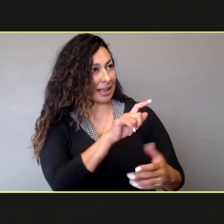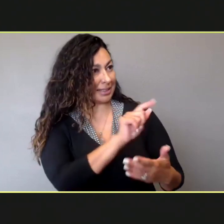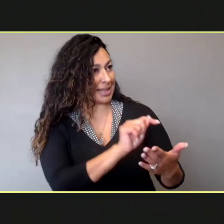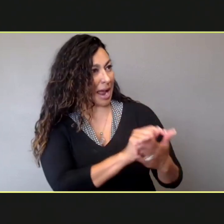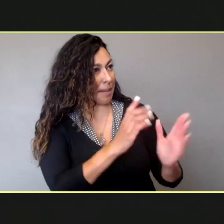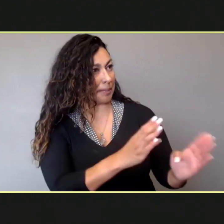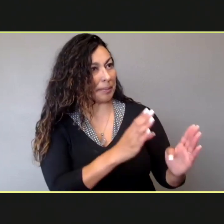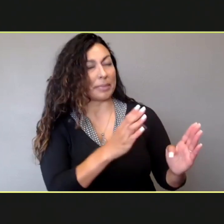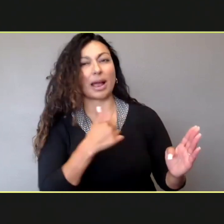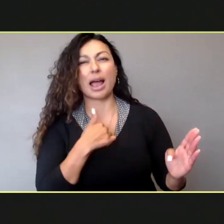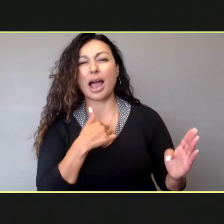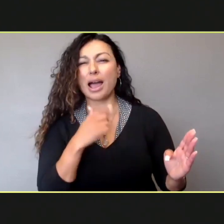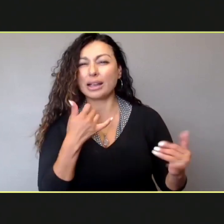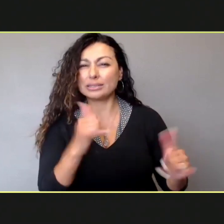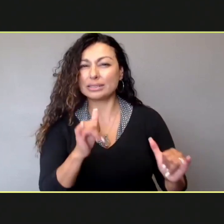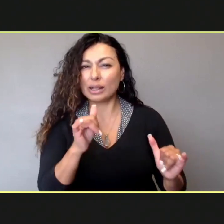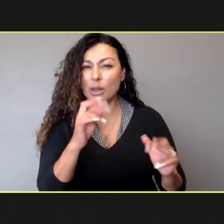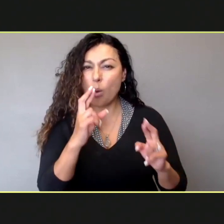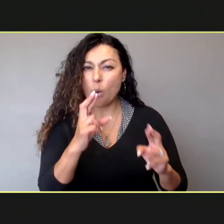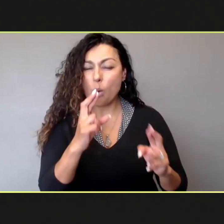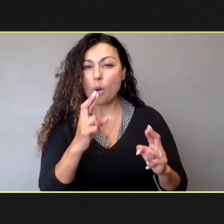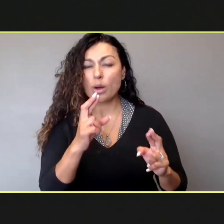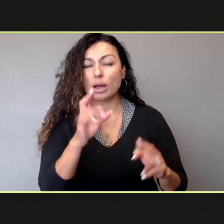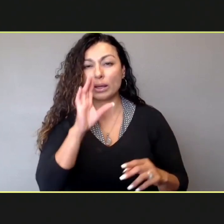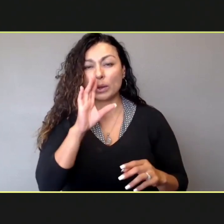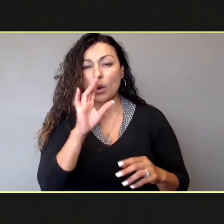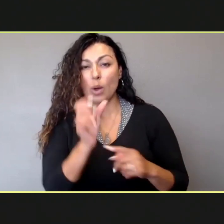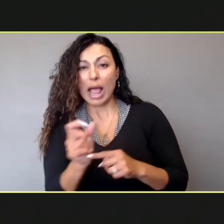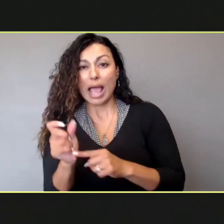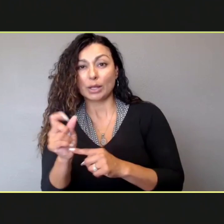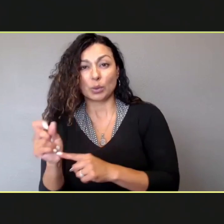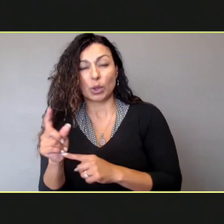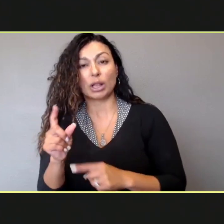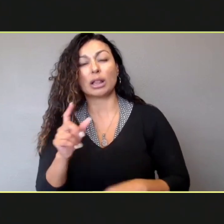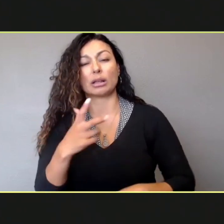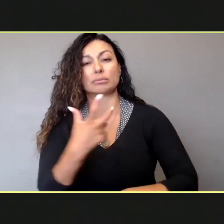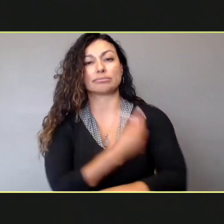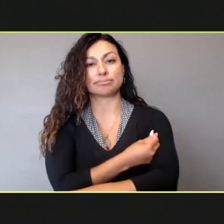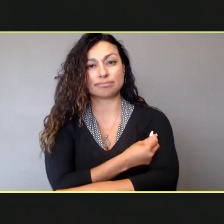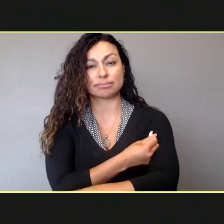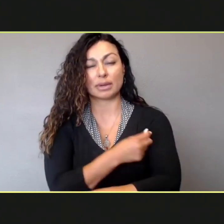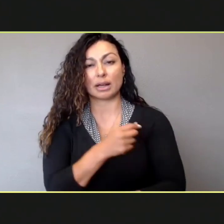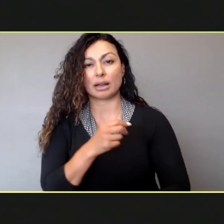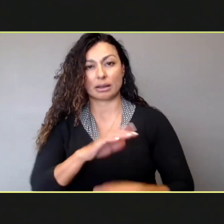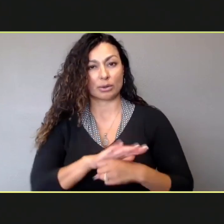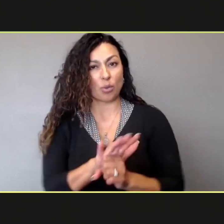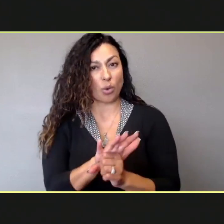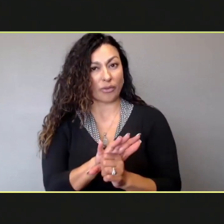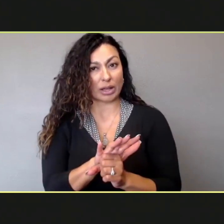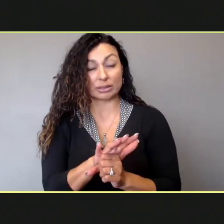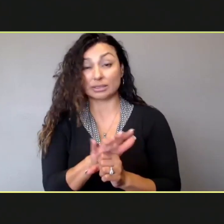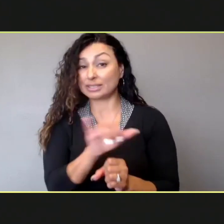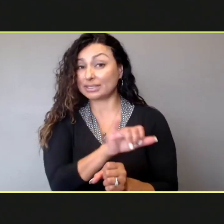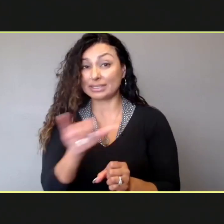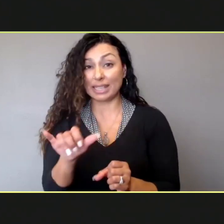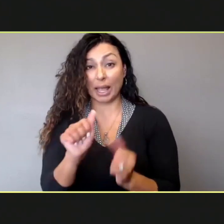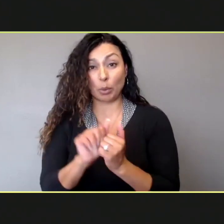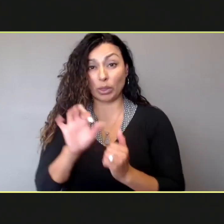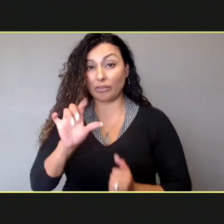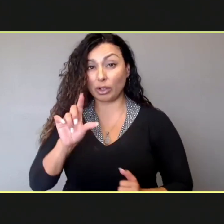to that annual, you know, coronavirus vaccine like we have had for influenza